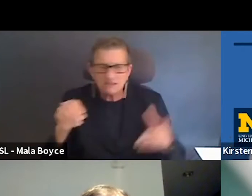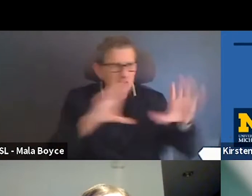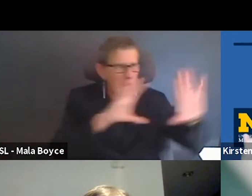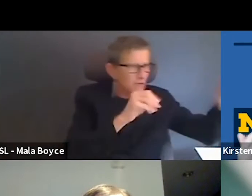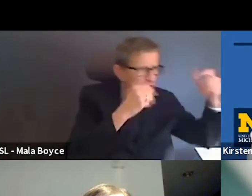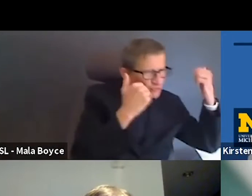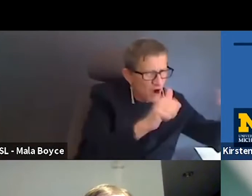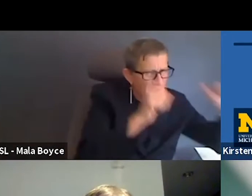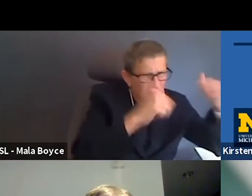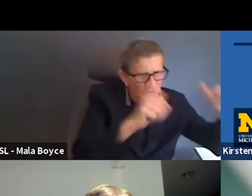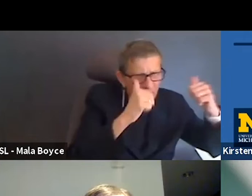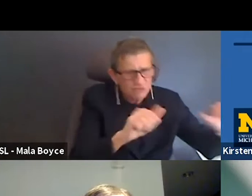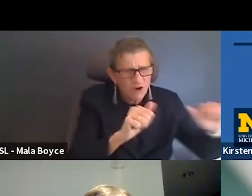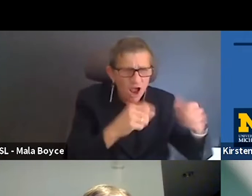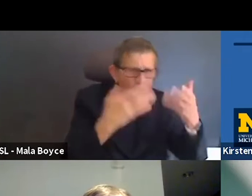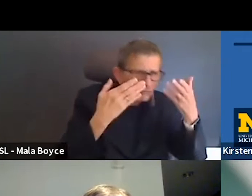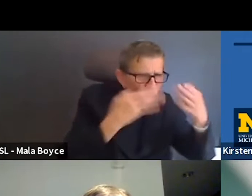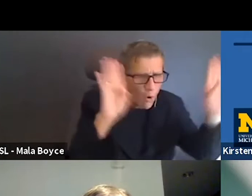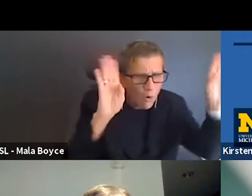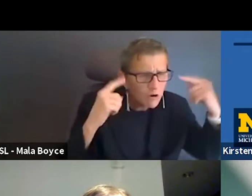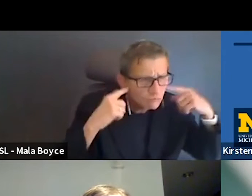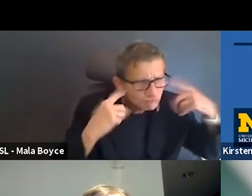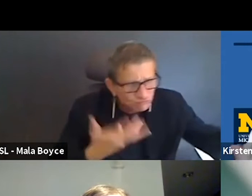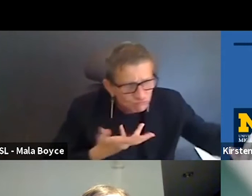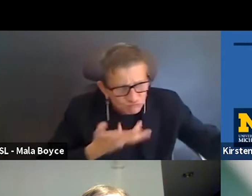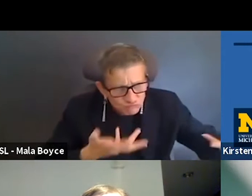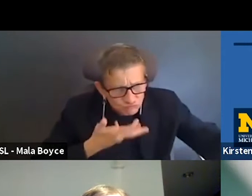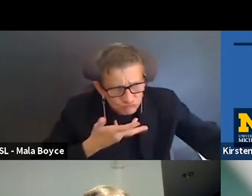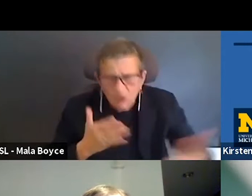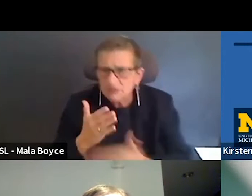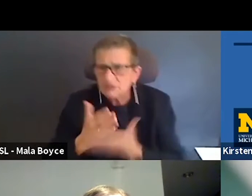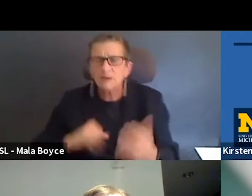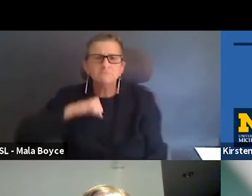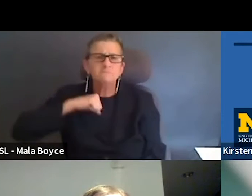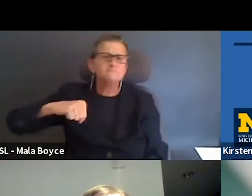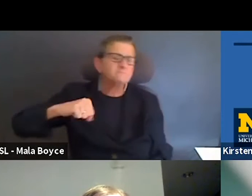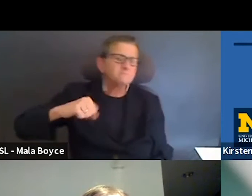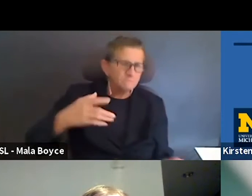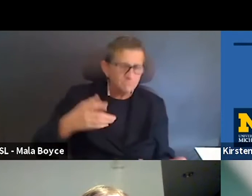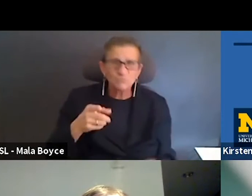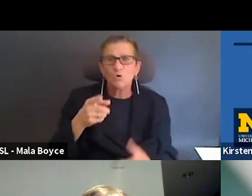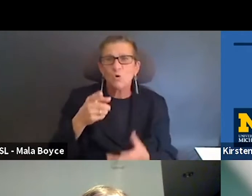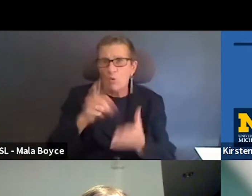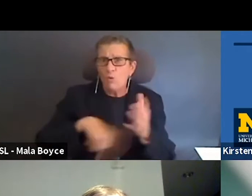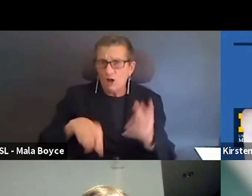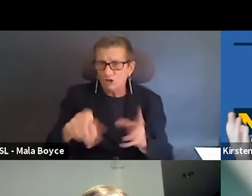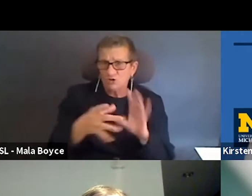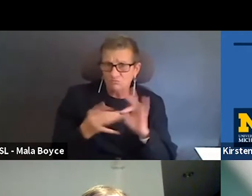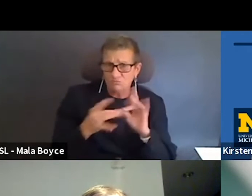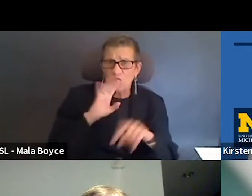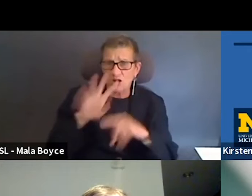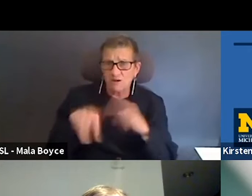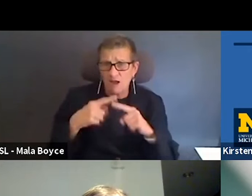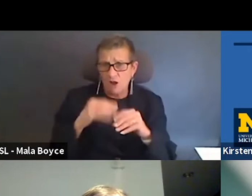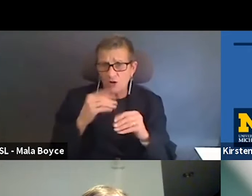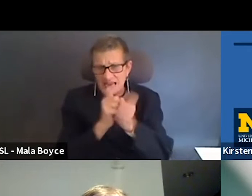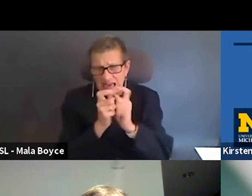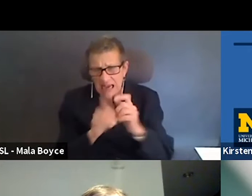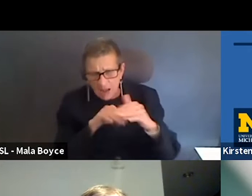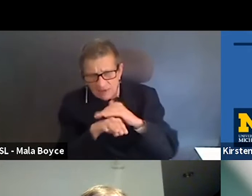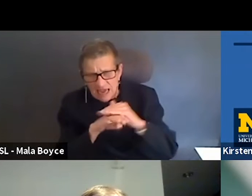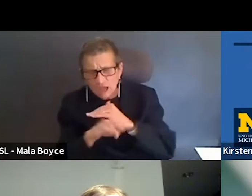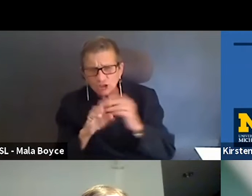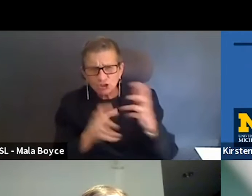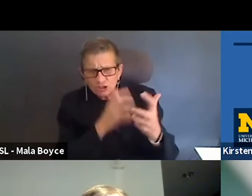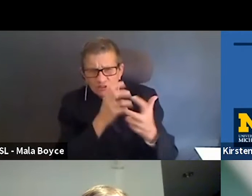and open to listening versus some that just aren't. And what you listed for some of the accommodations and the thinking at P&G just